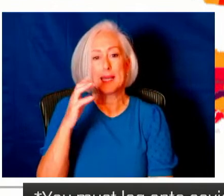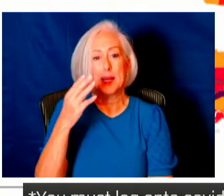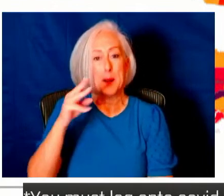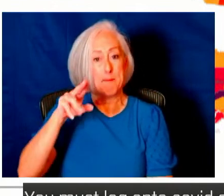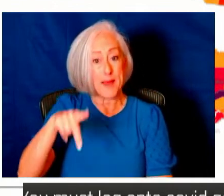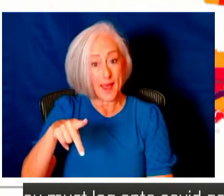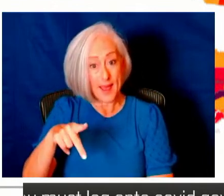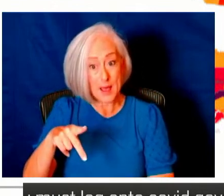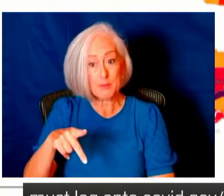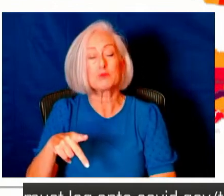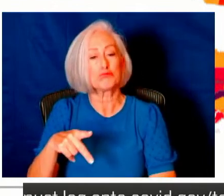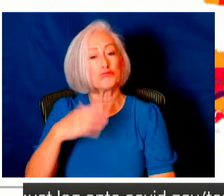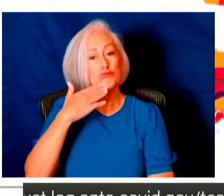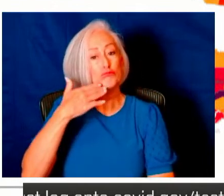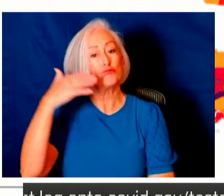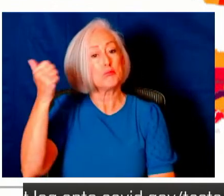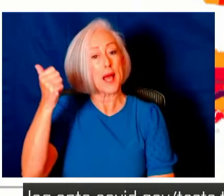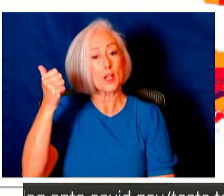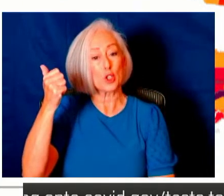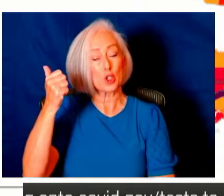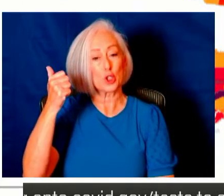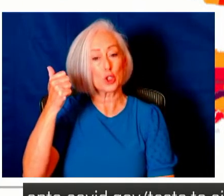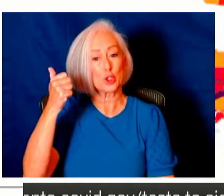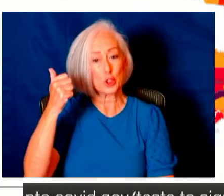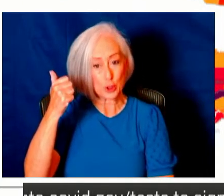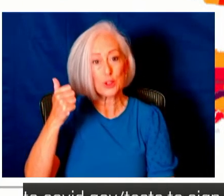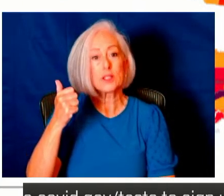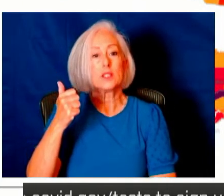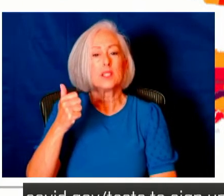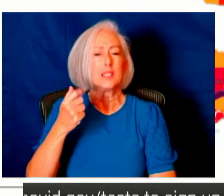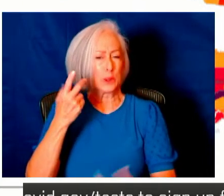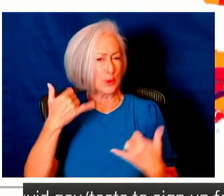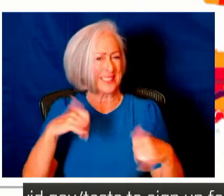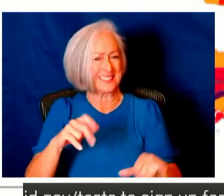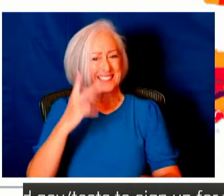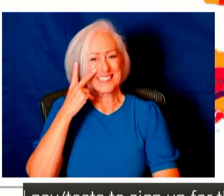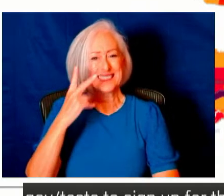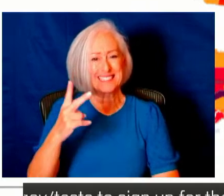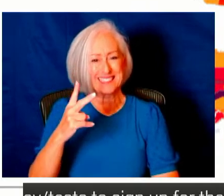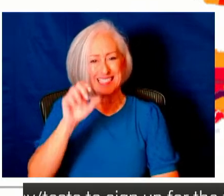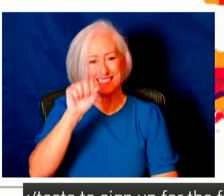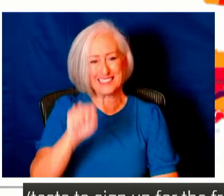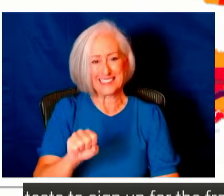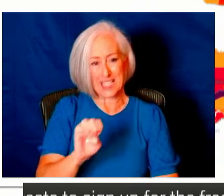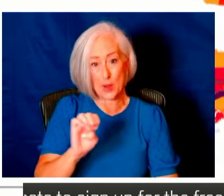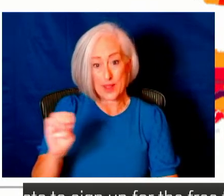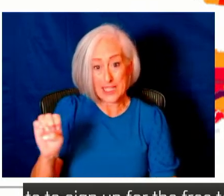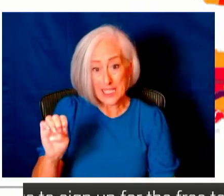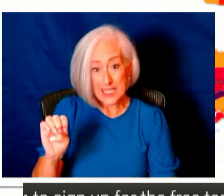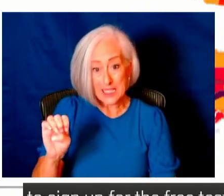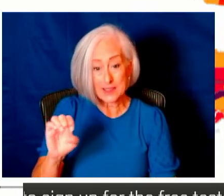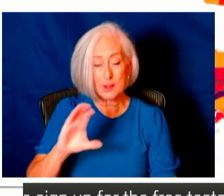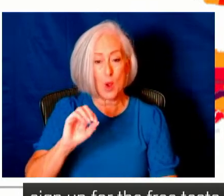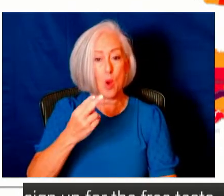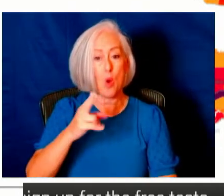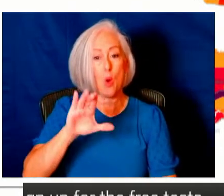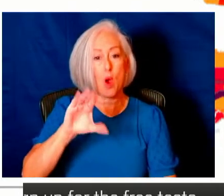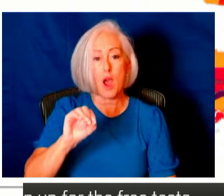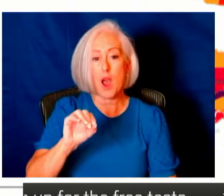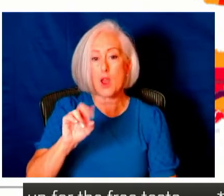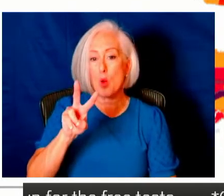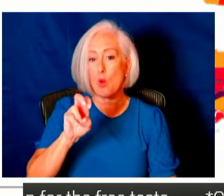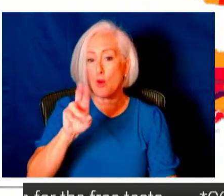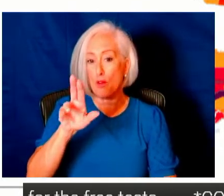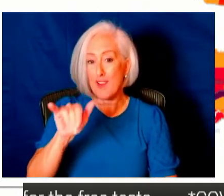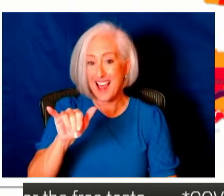It's still got the stuff out in the southeast, in the mid-Ohio Valley, that looks a little bit more red, and we're